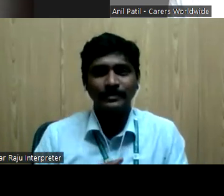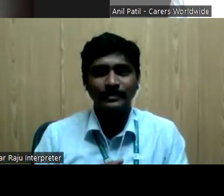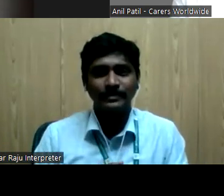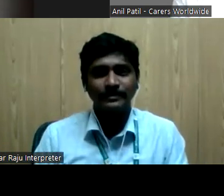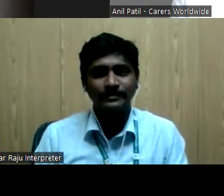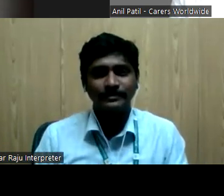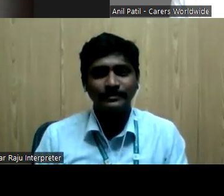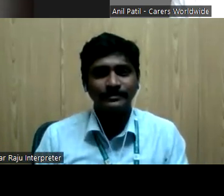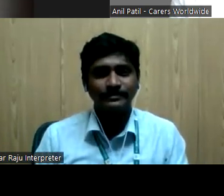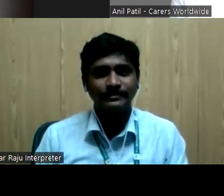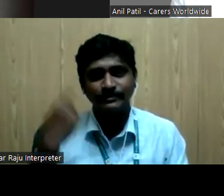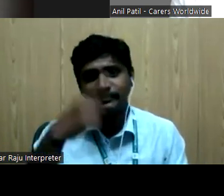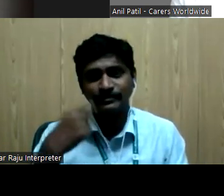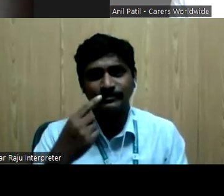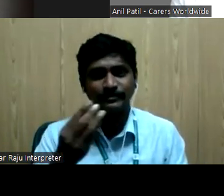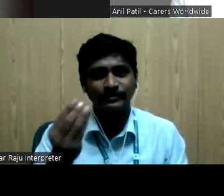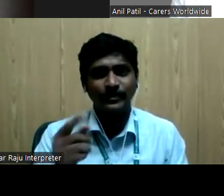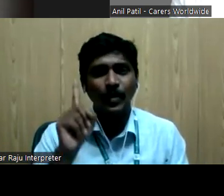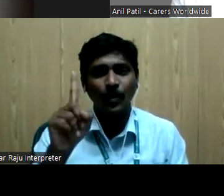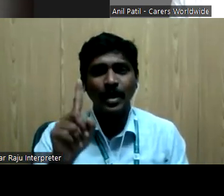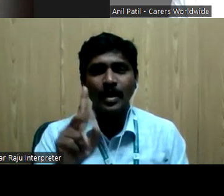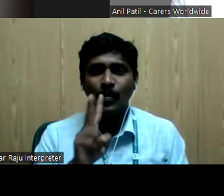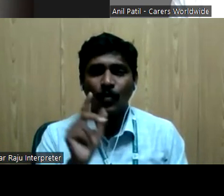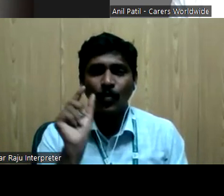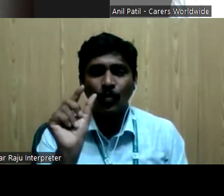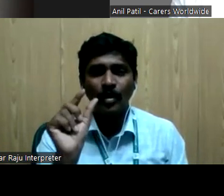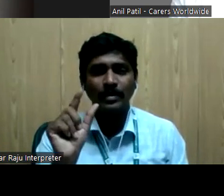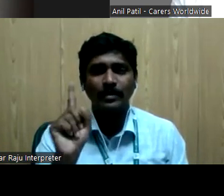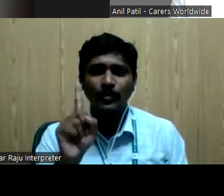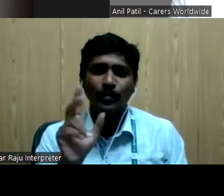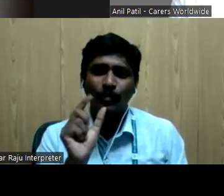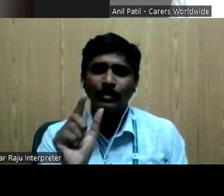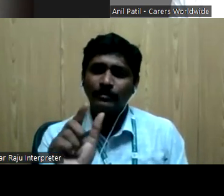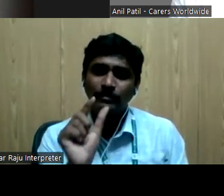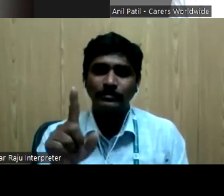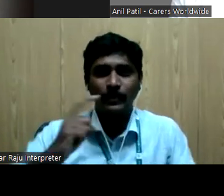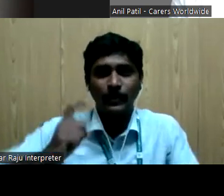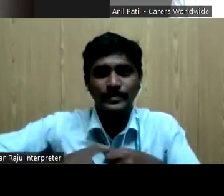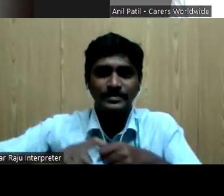start with Krishna. One word jo aap lena chahe.